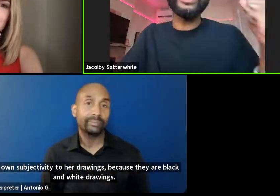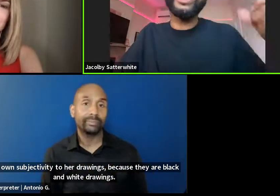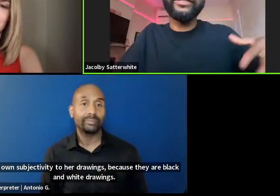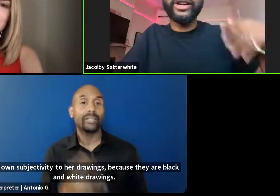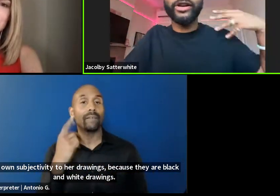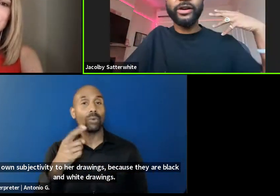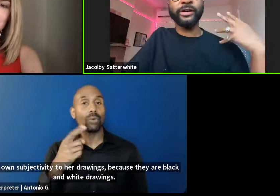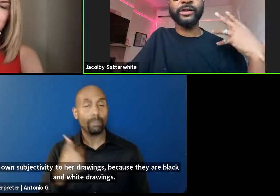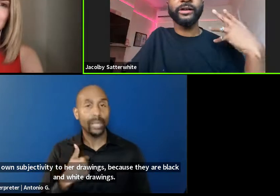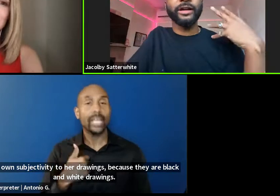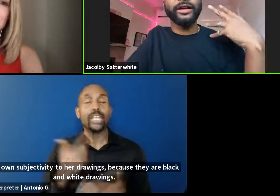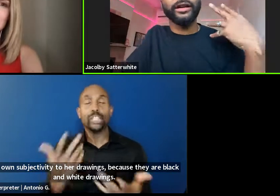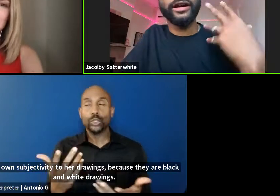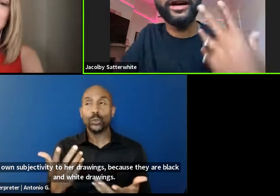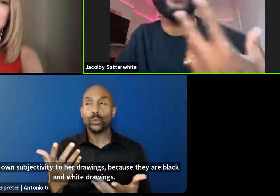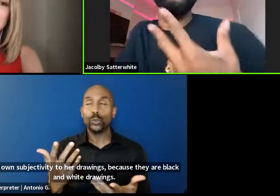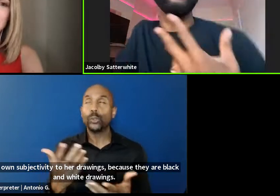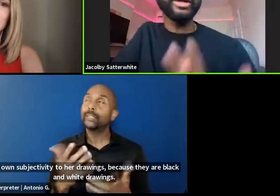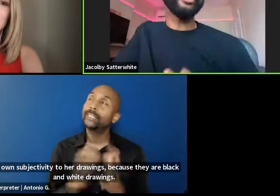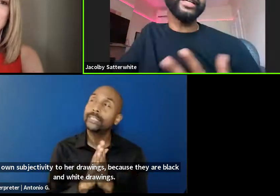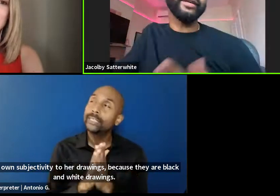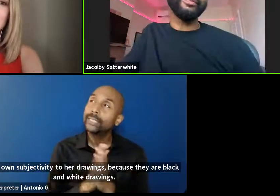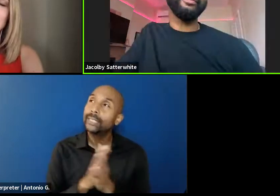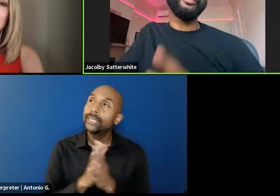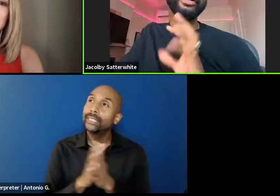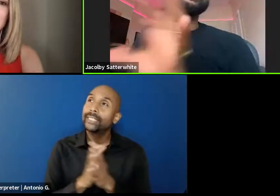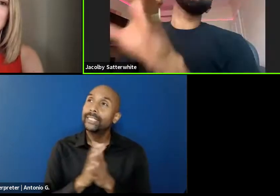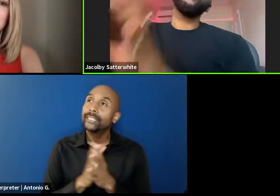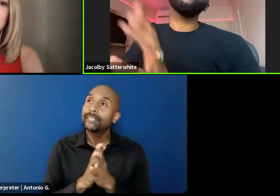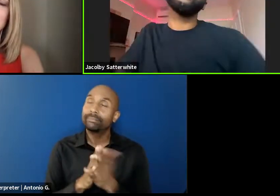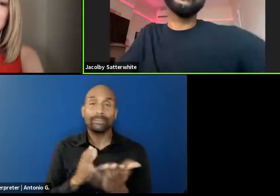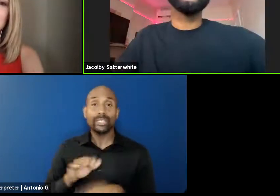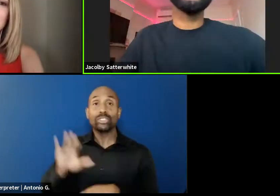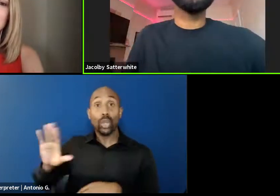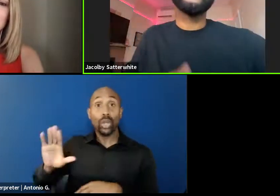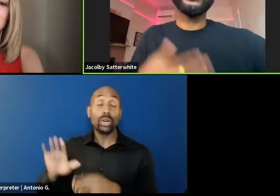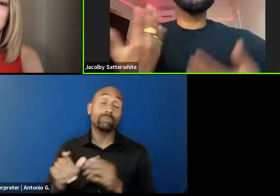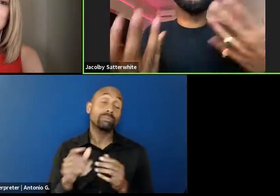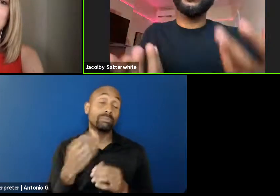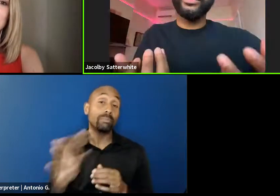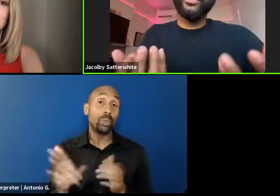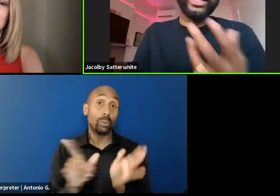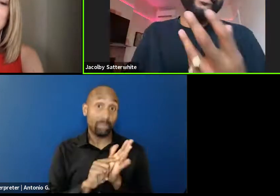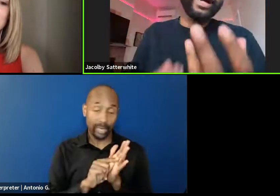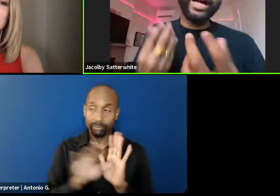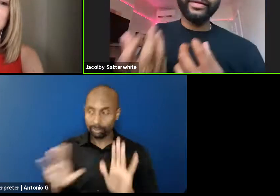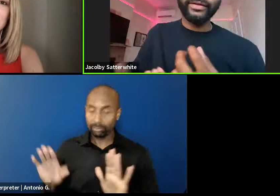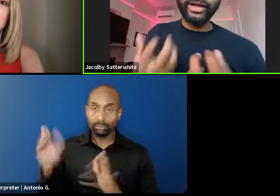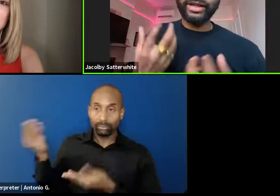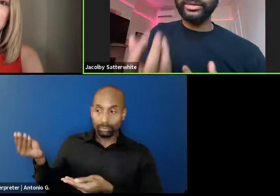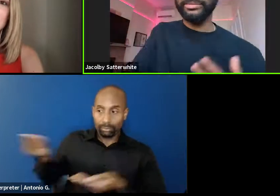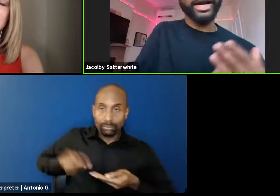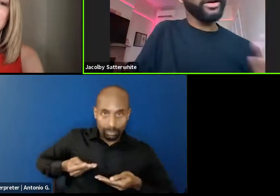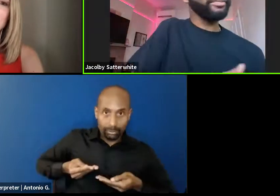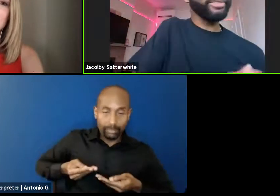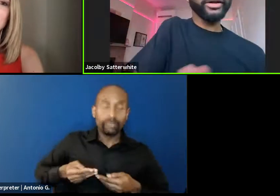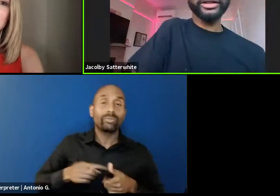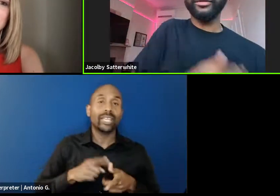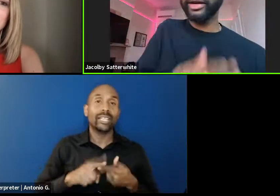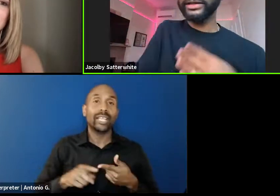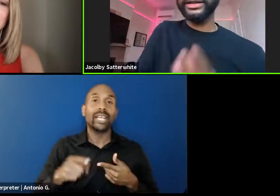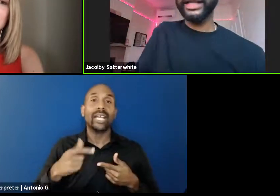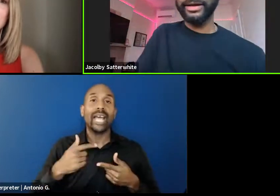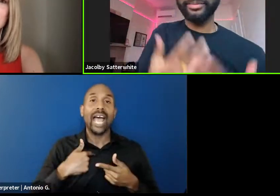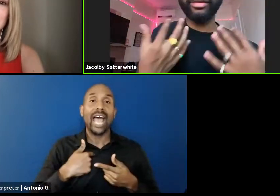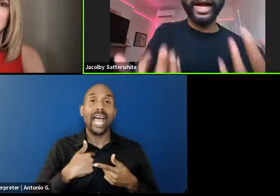advance, to inherit her blueprint and push it forward into like whatever I have developed in my own